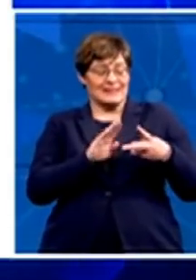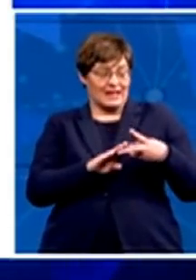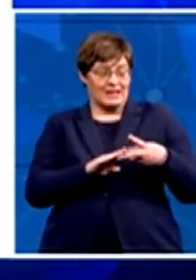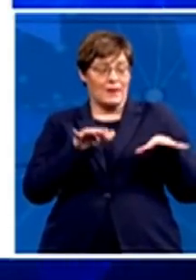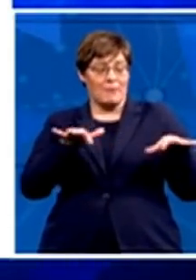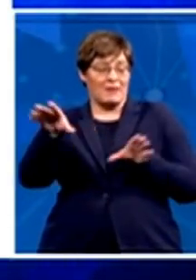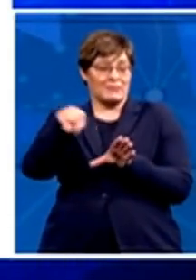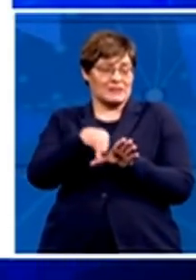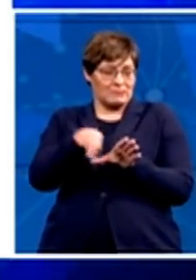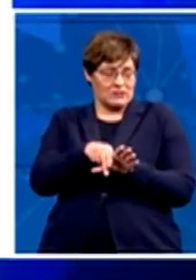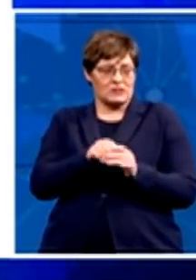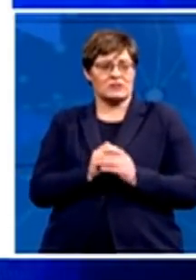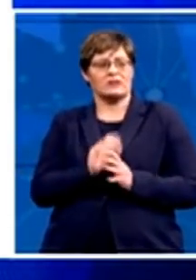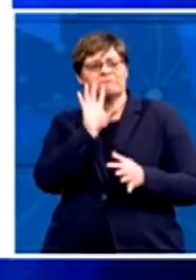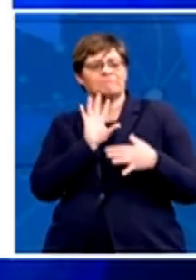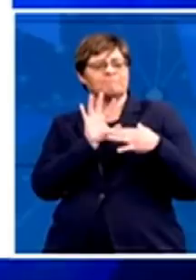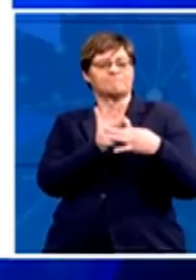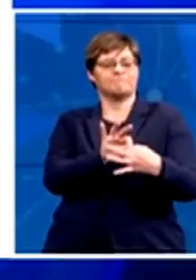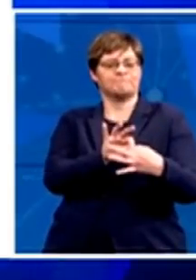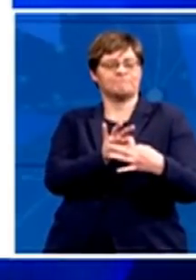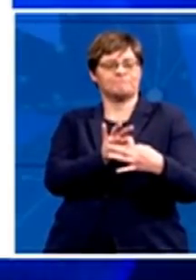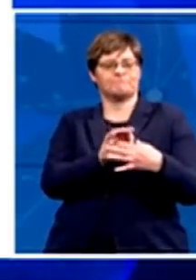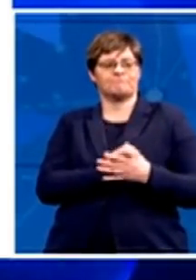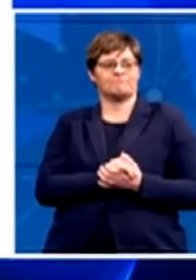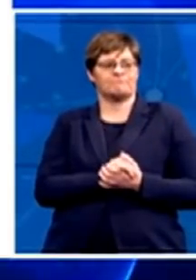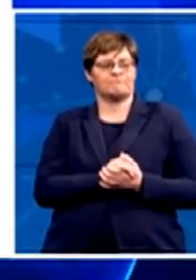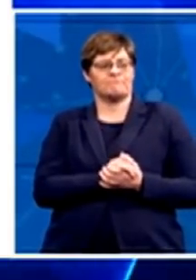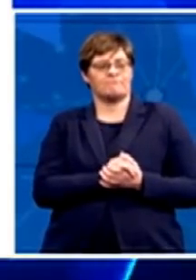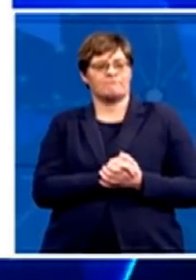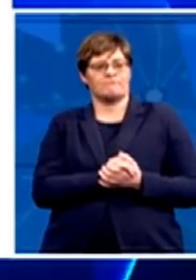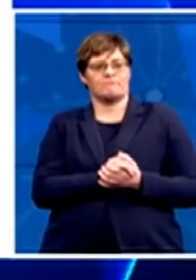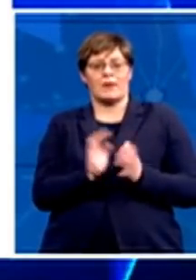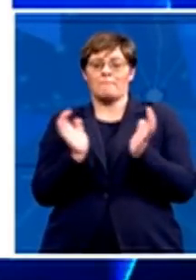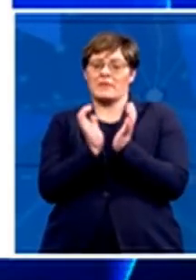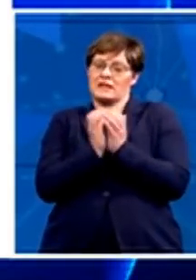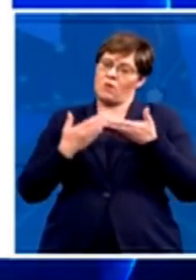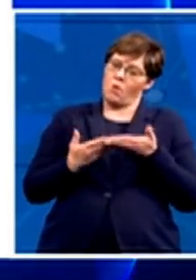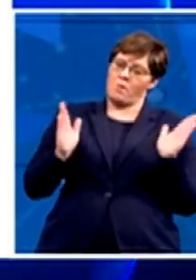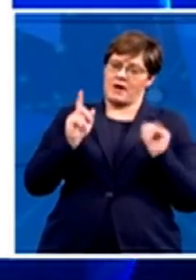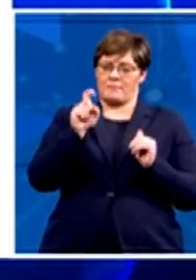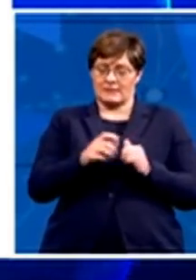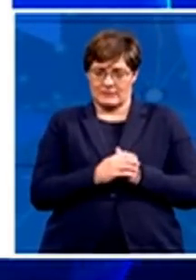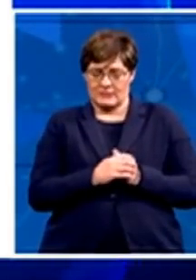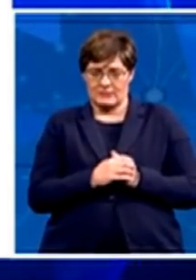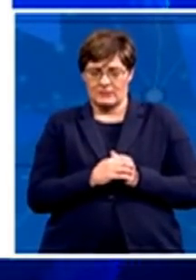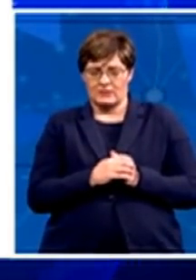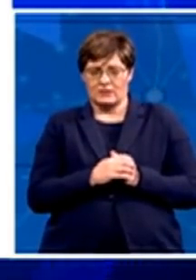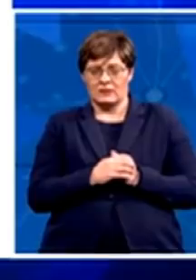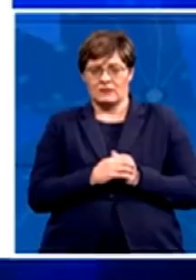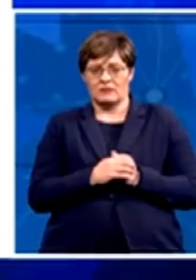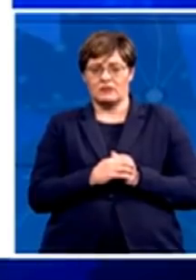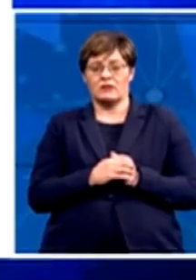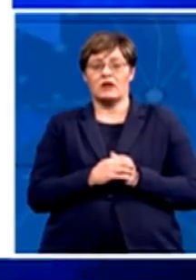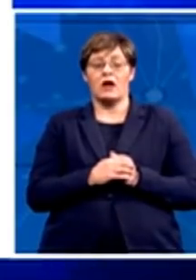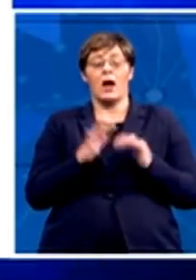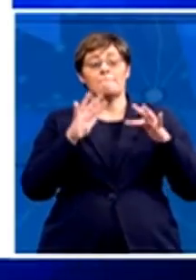the openness of meetings. The default position in Parliament is that all meetings are conducted in open